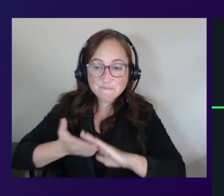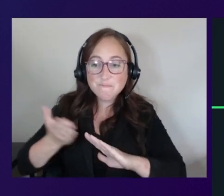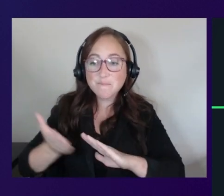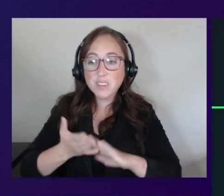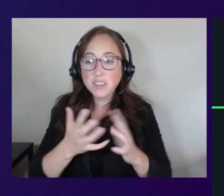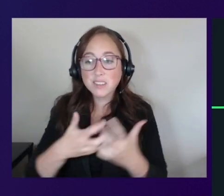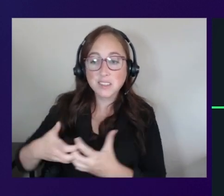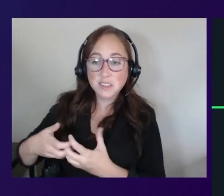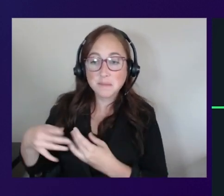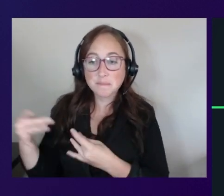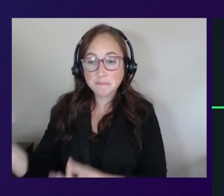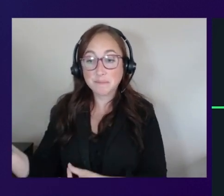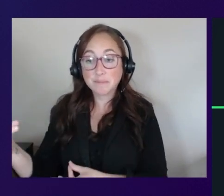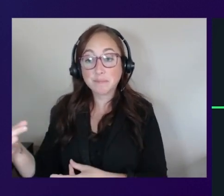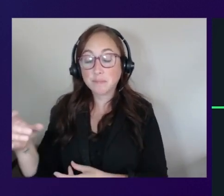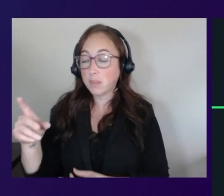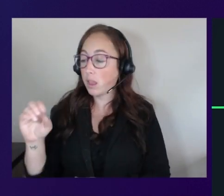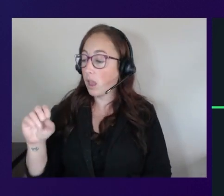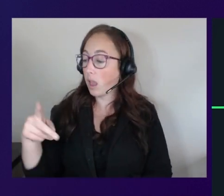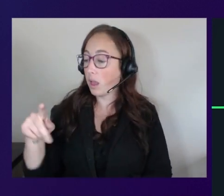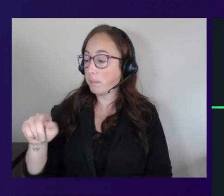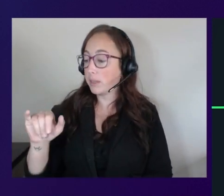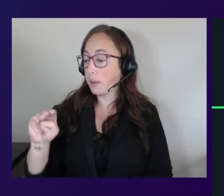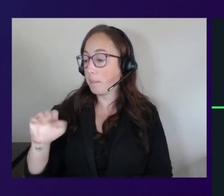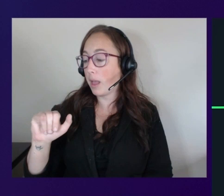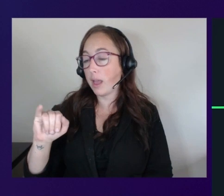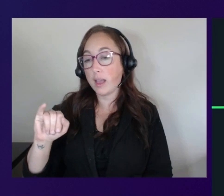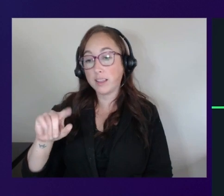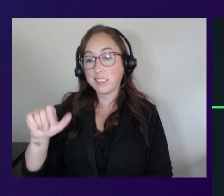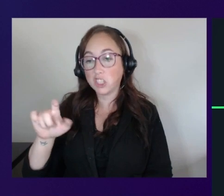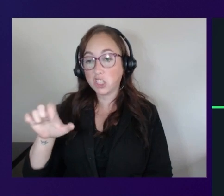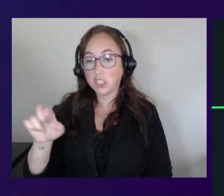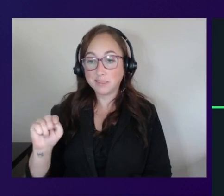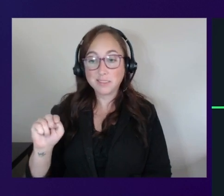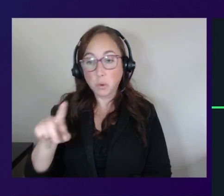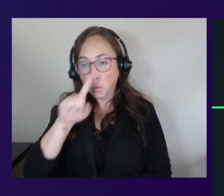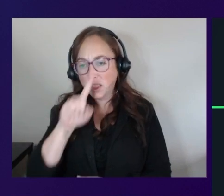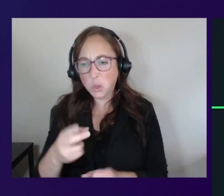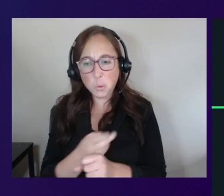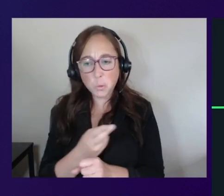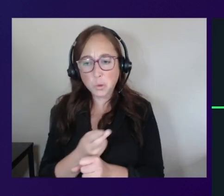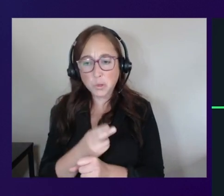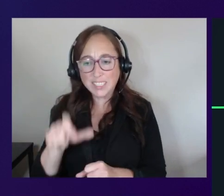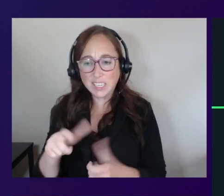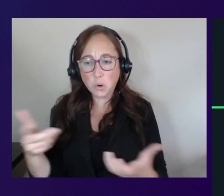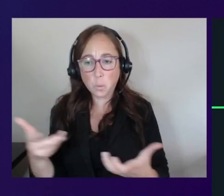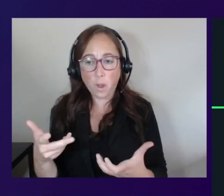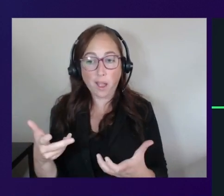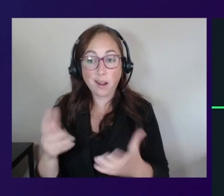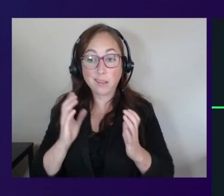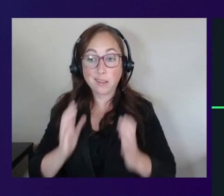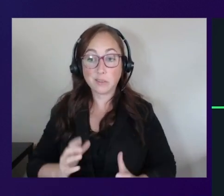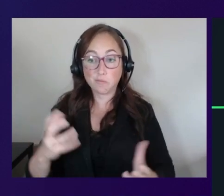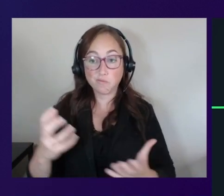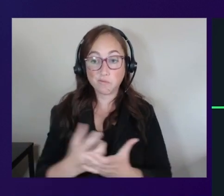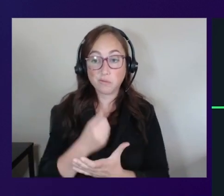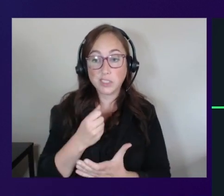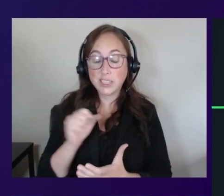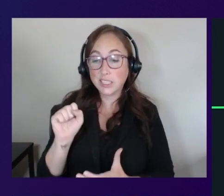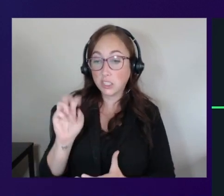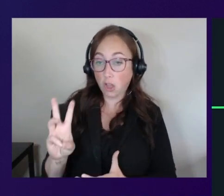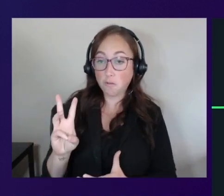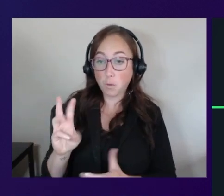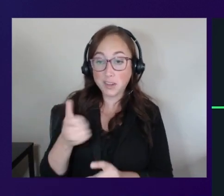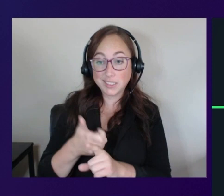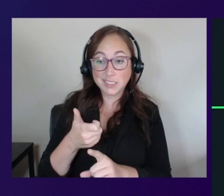users actually need, you know, it's not lost on anyone that, you know, customers are taking more advantage of software as a service for their